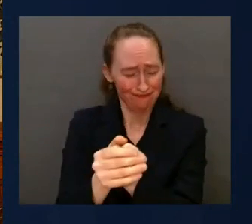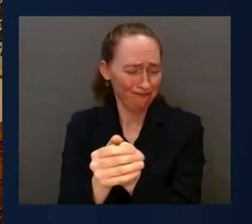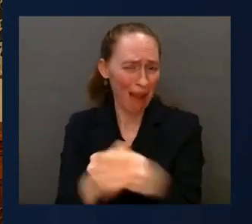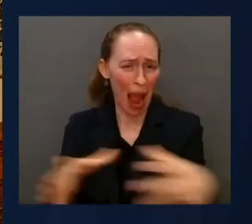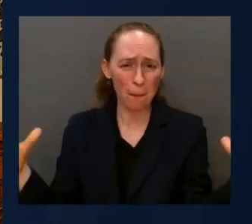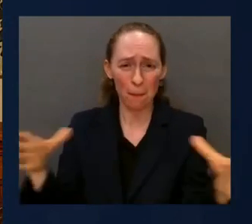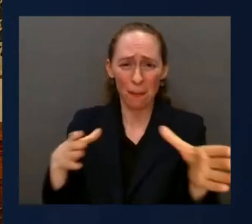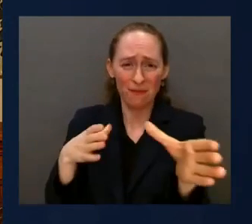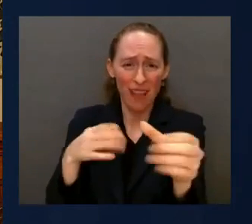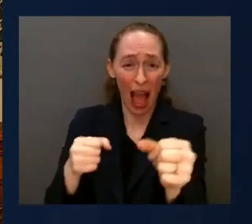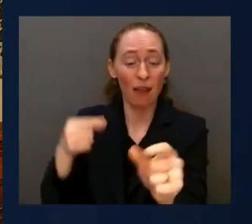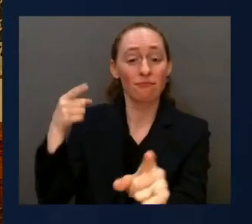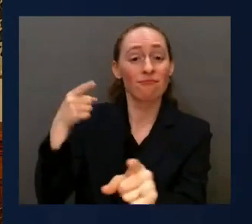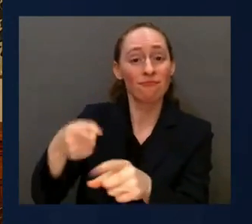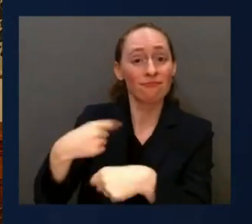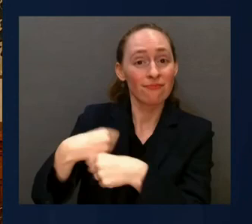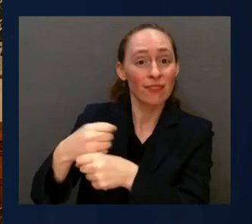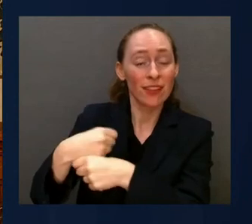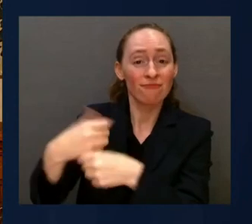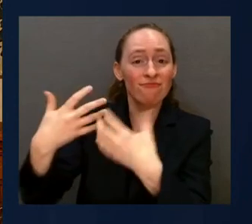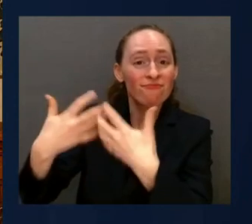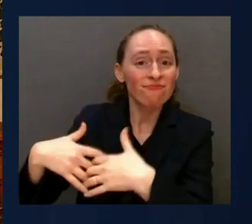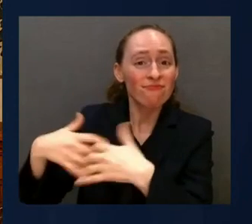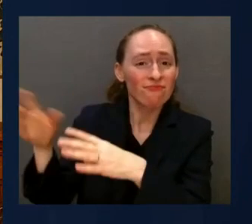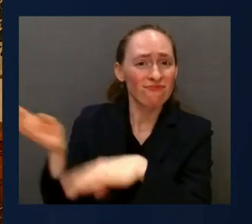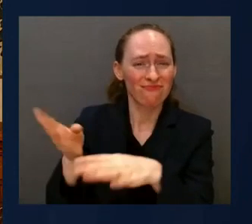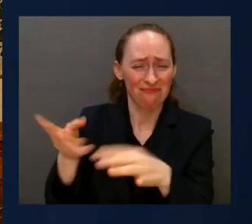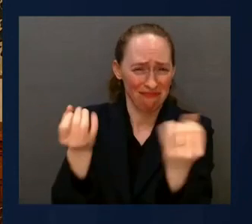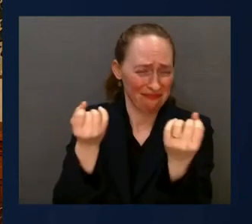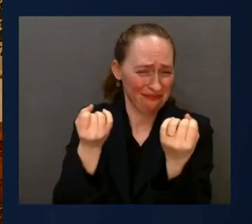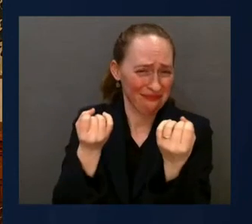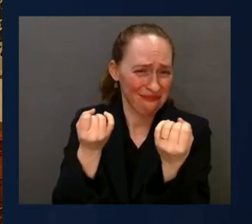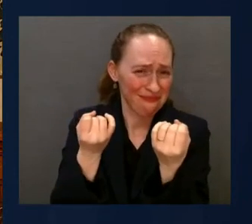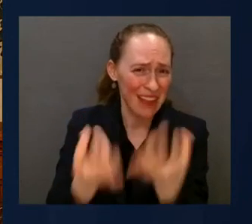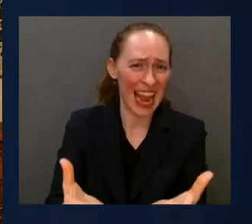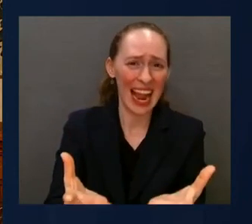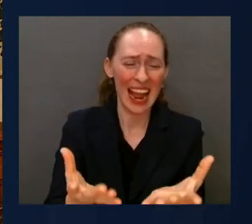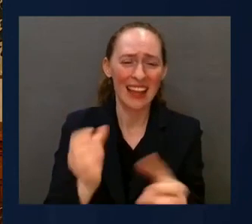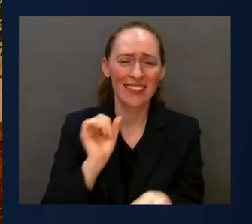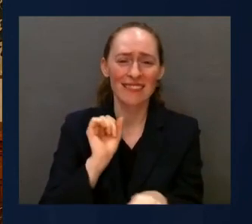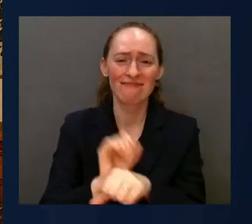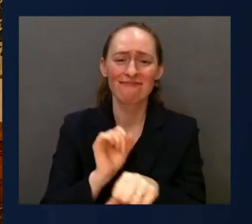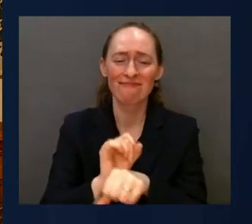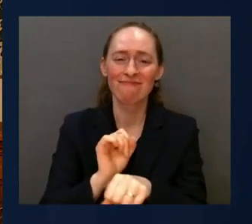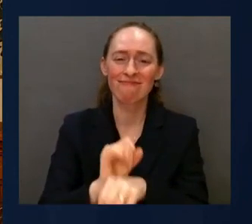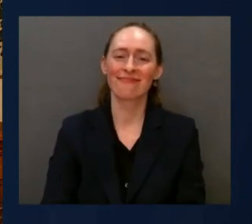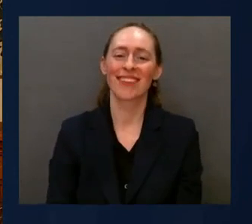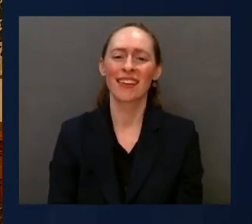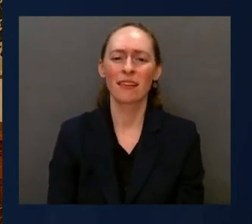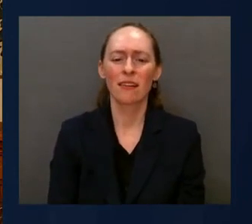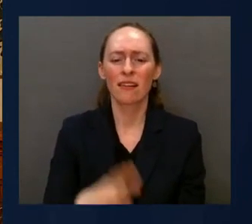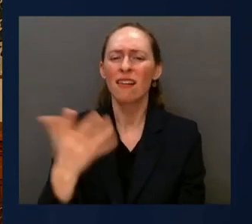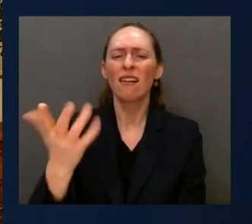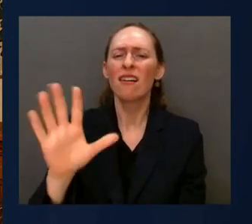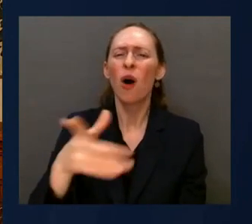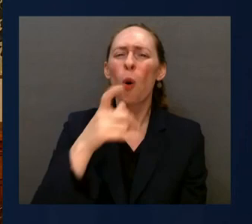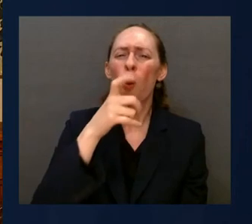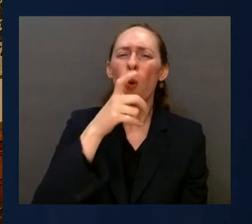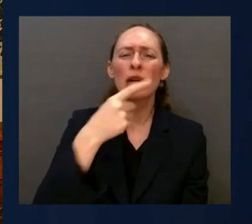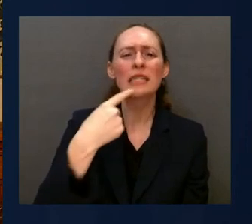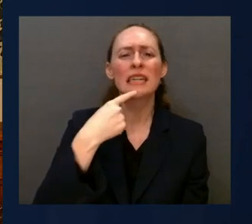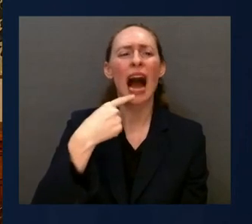And where is it written? Where is it written that America can't lead the world in manufacturing? And I don't know where that's